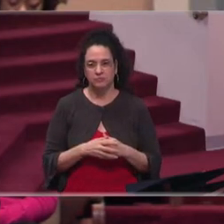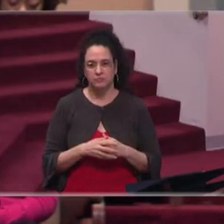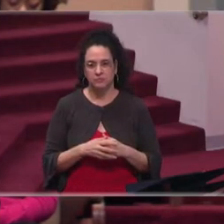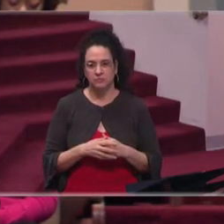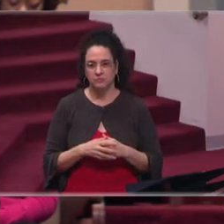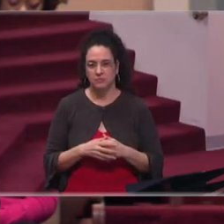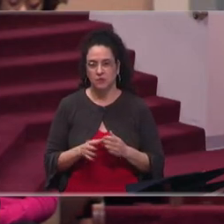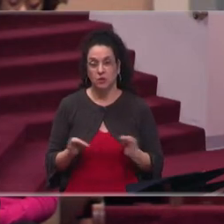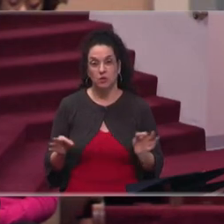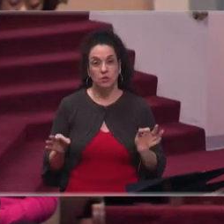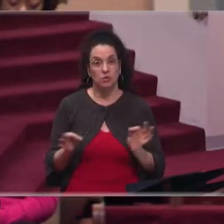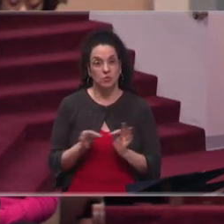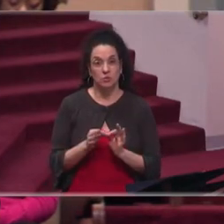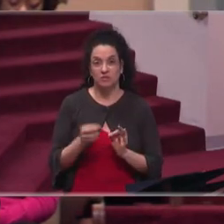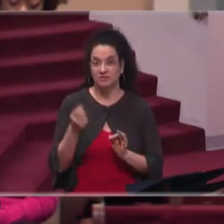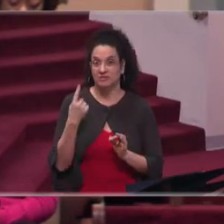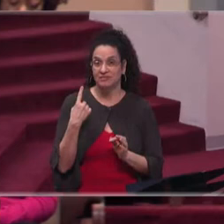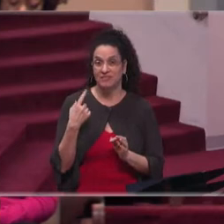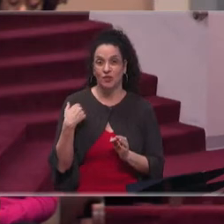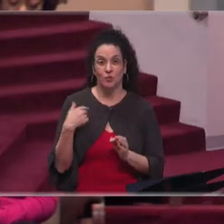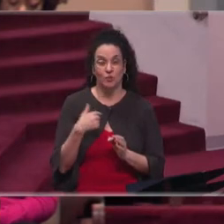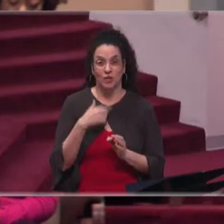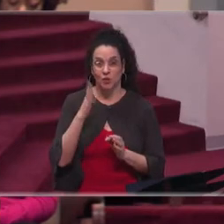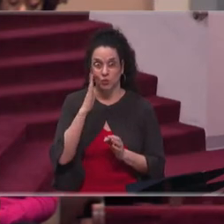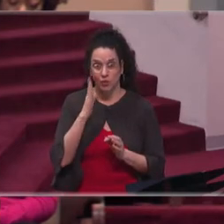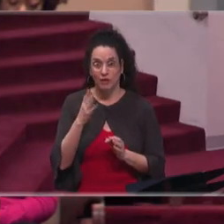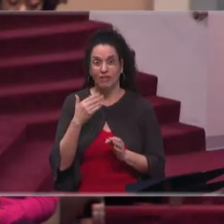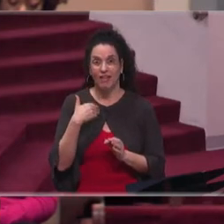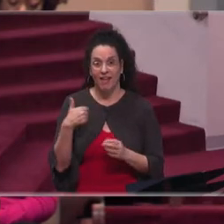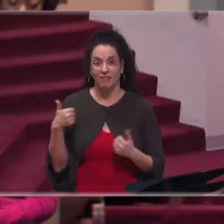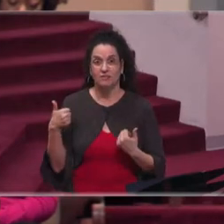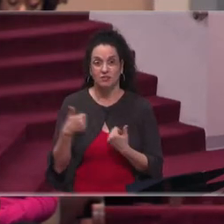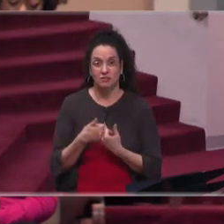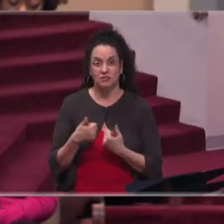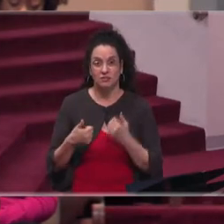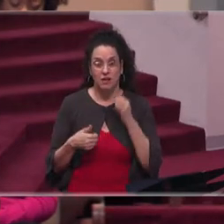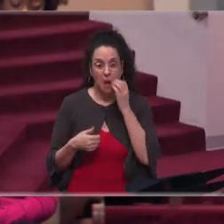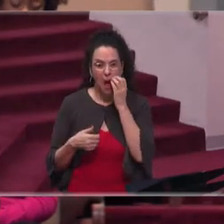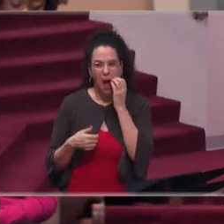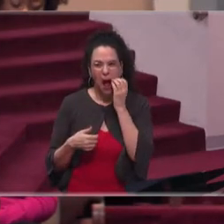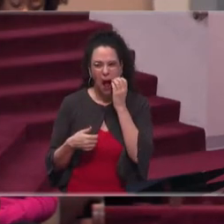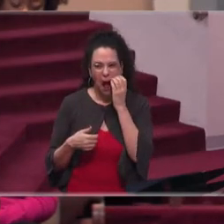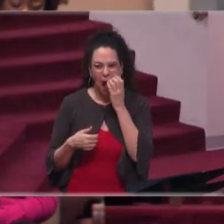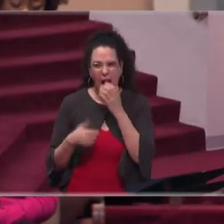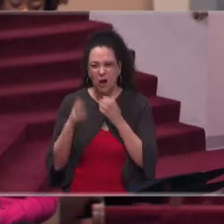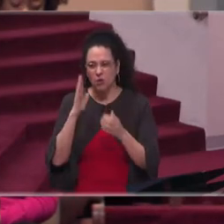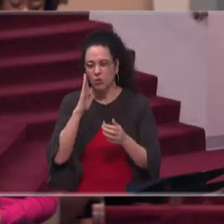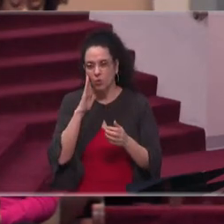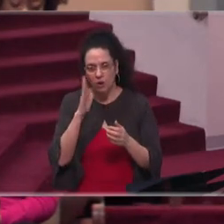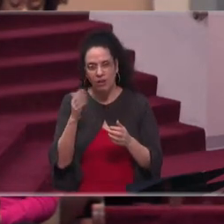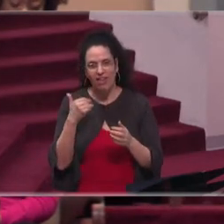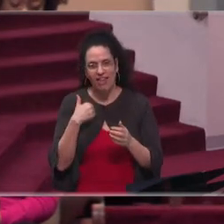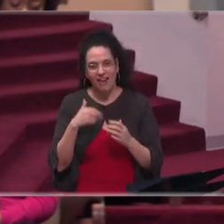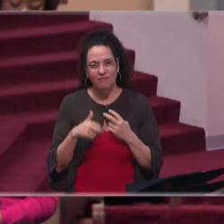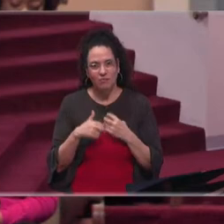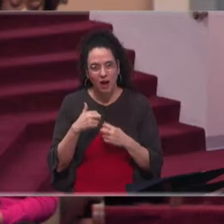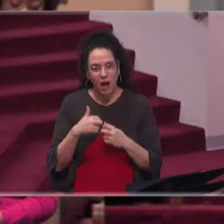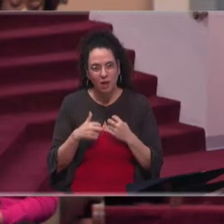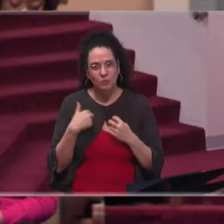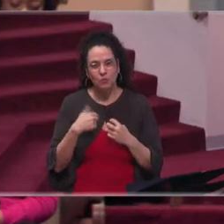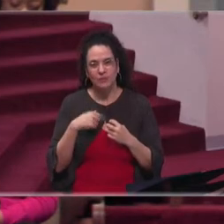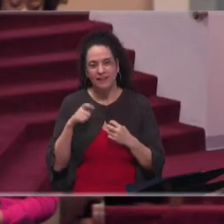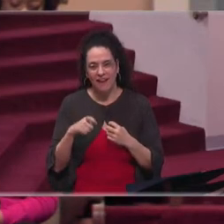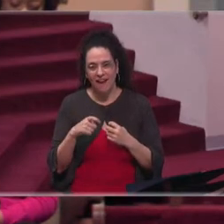that we're going to have some challenges. You know, we're going to have some issues that we have to deal with. It's not so much